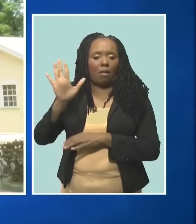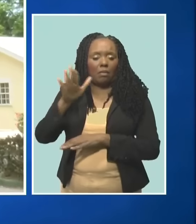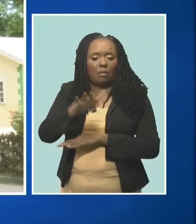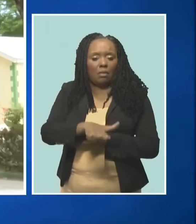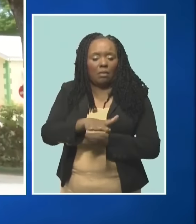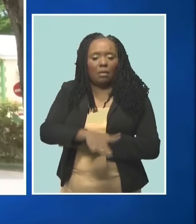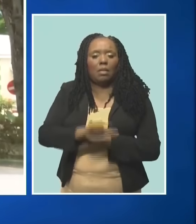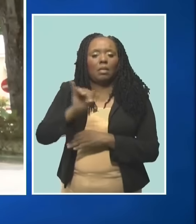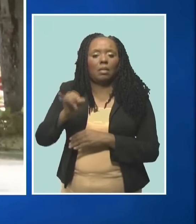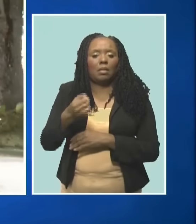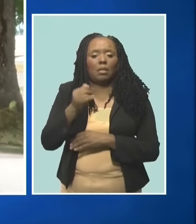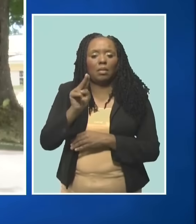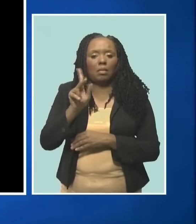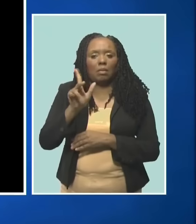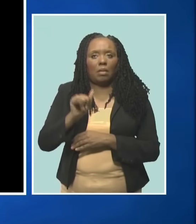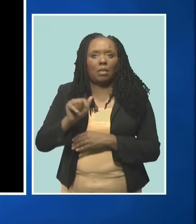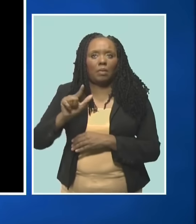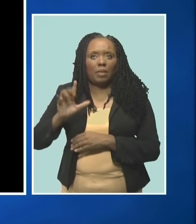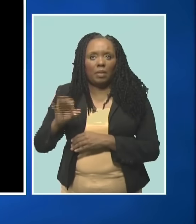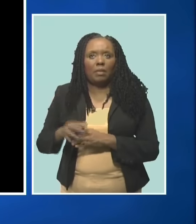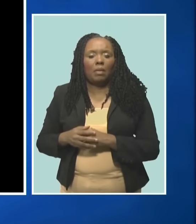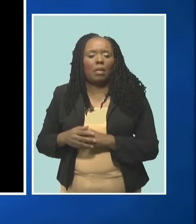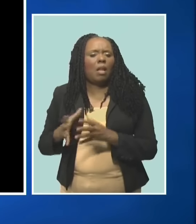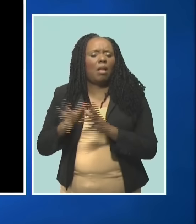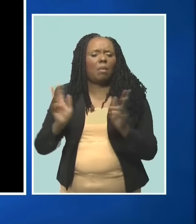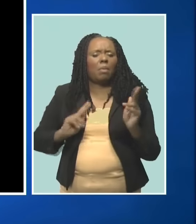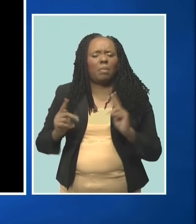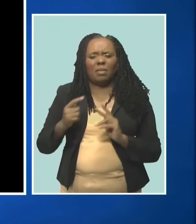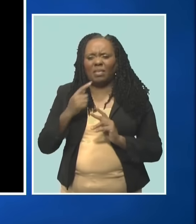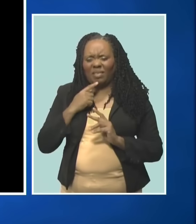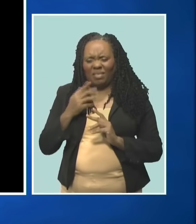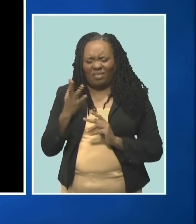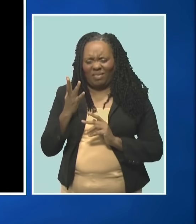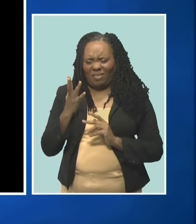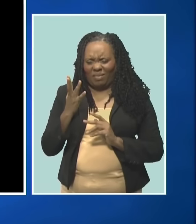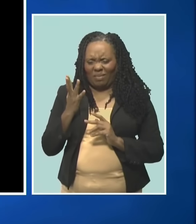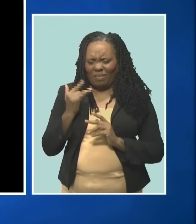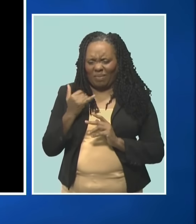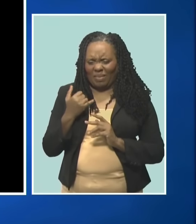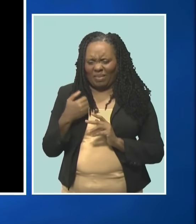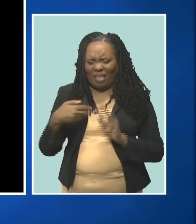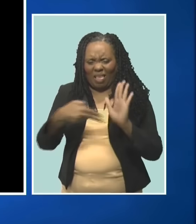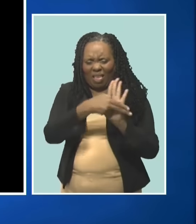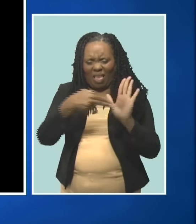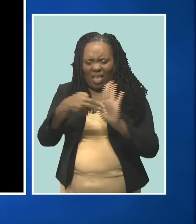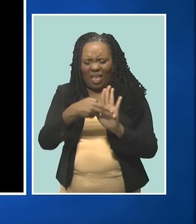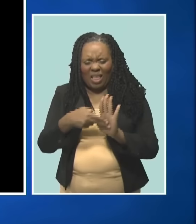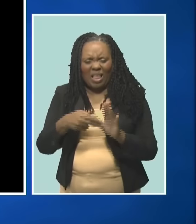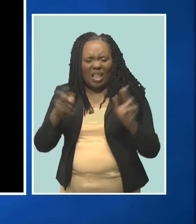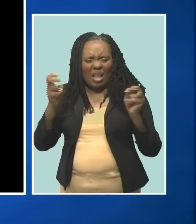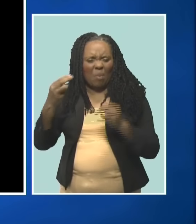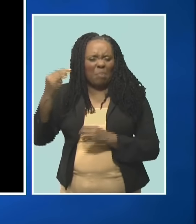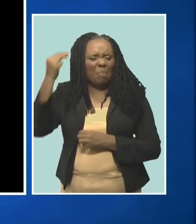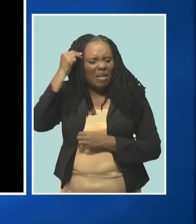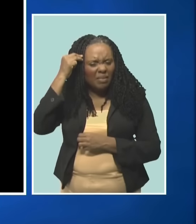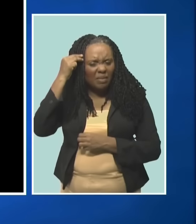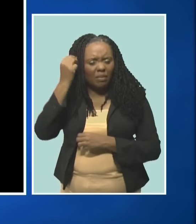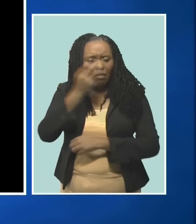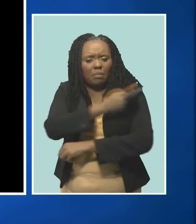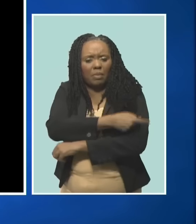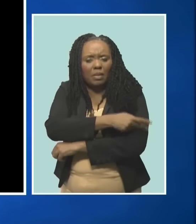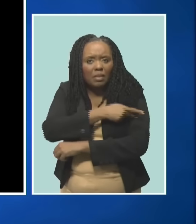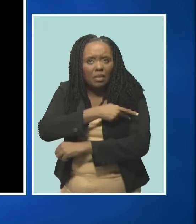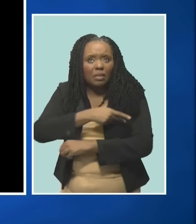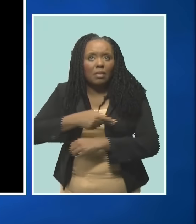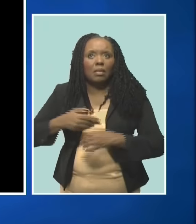29th. Several social media users took issue with the tone of the release. And now senior consultant psychiatrist Dr.